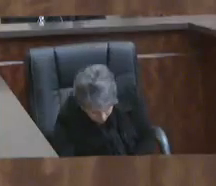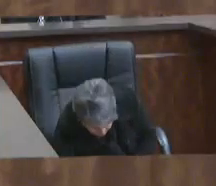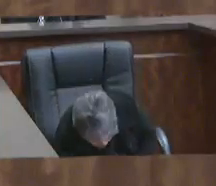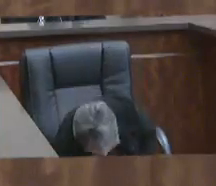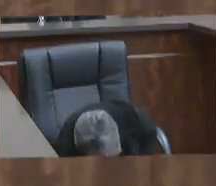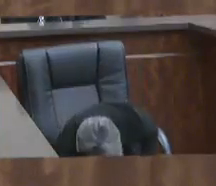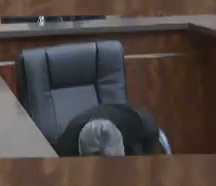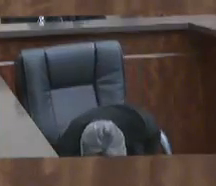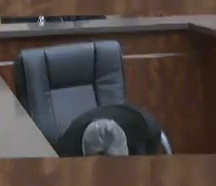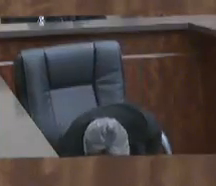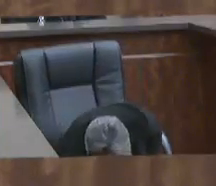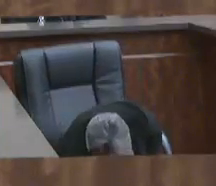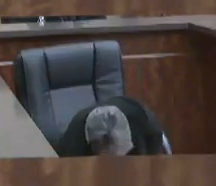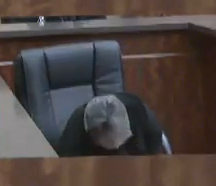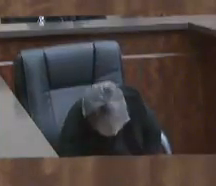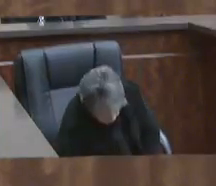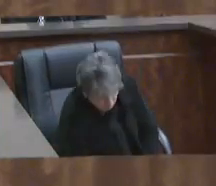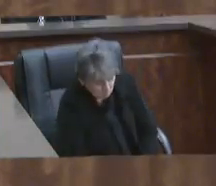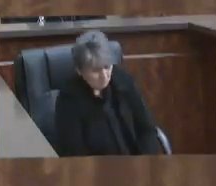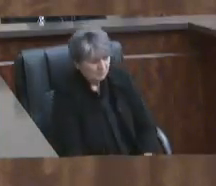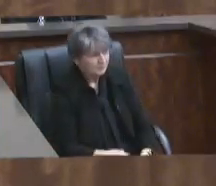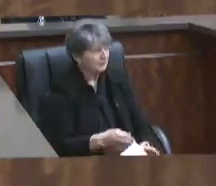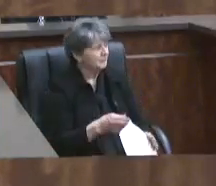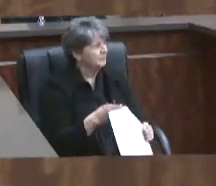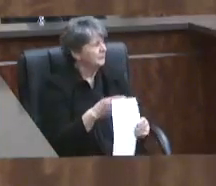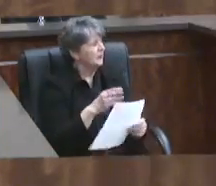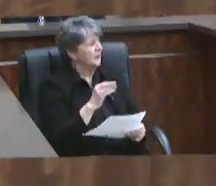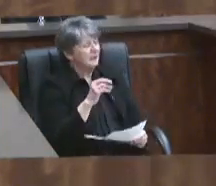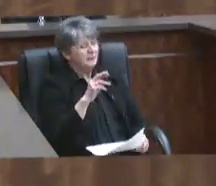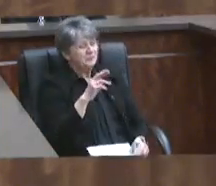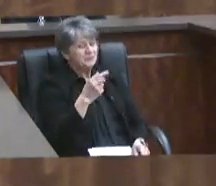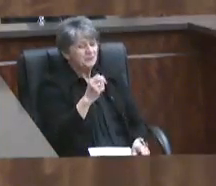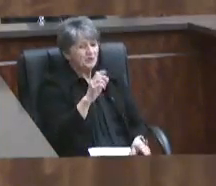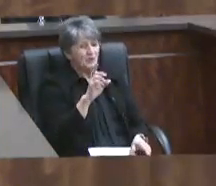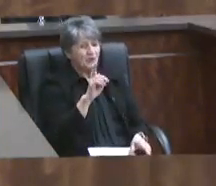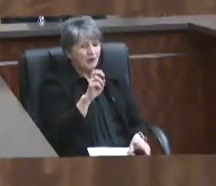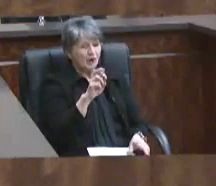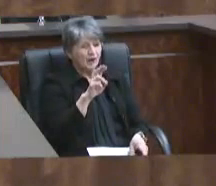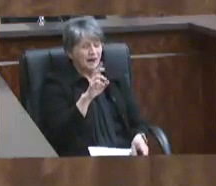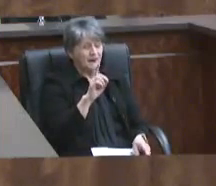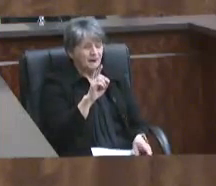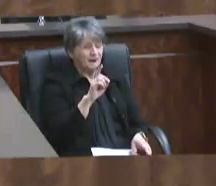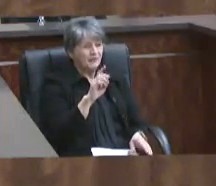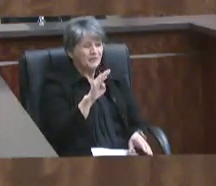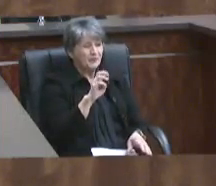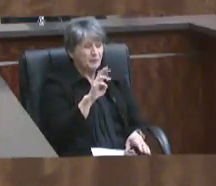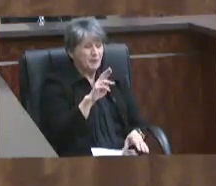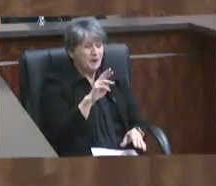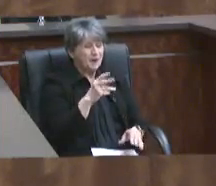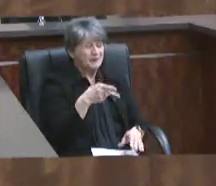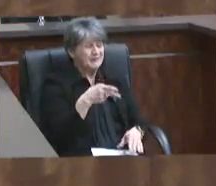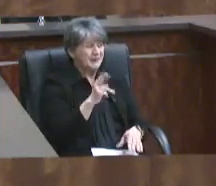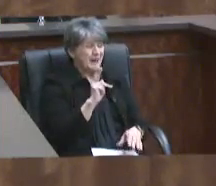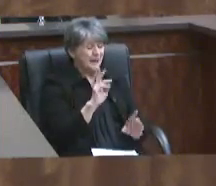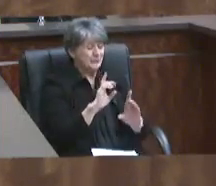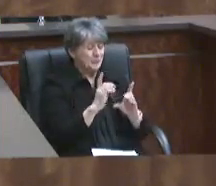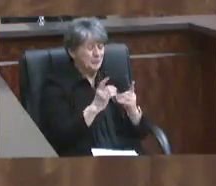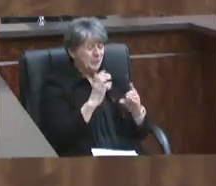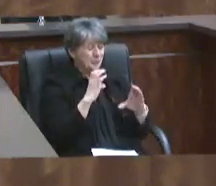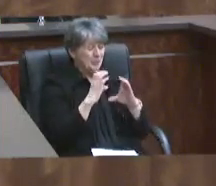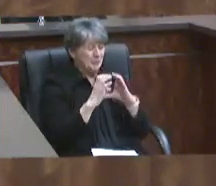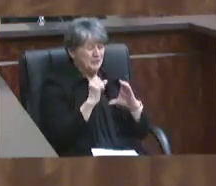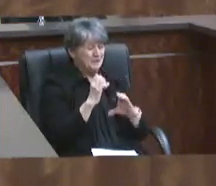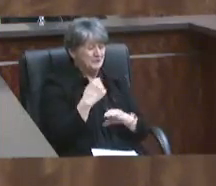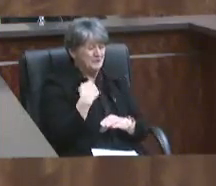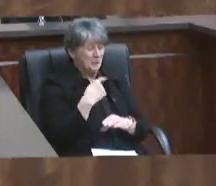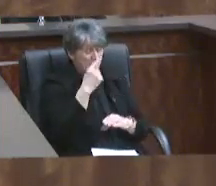Mr. Goddard, the bar has been set pretty high by the Department of Communications, so we expect nothing less to